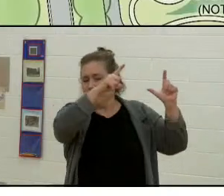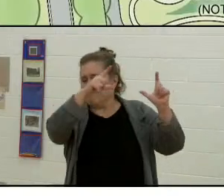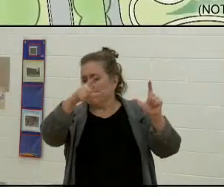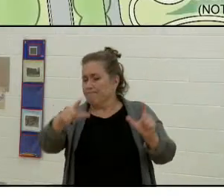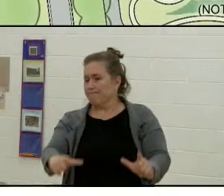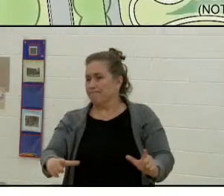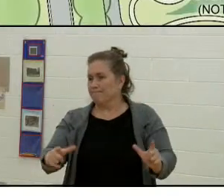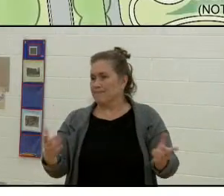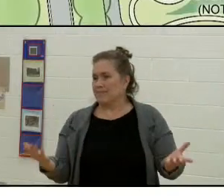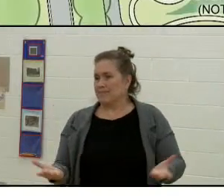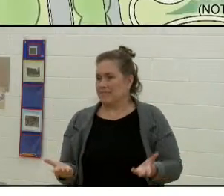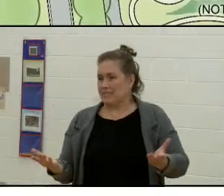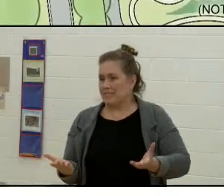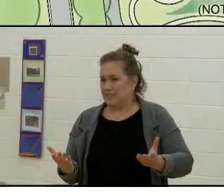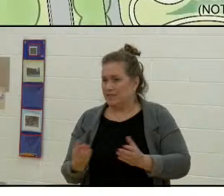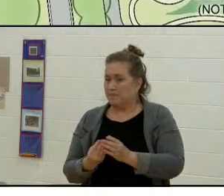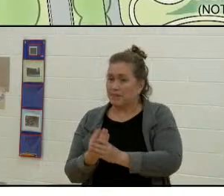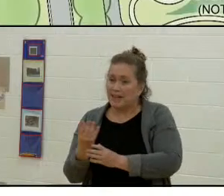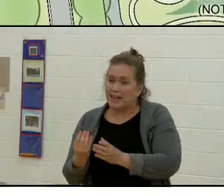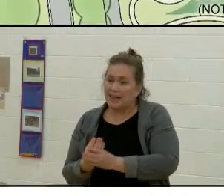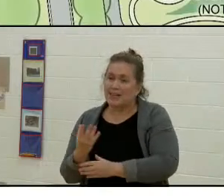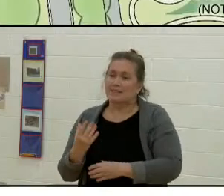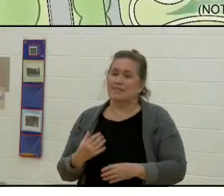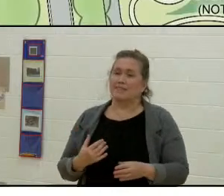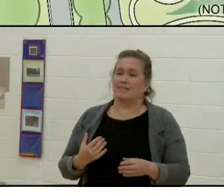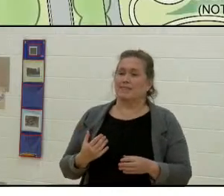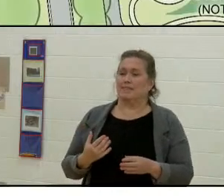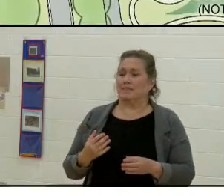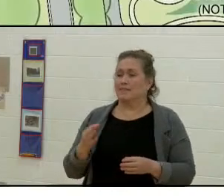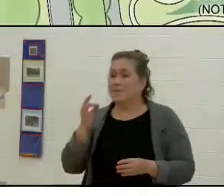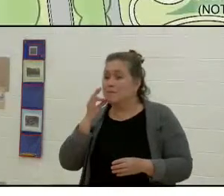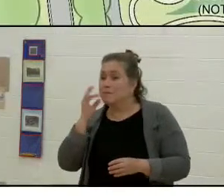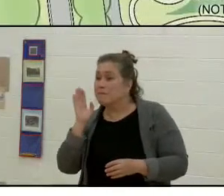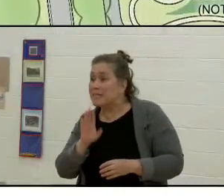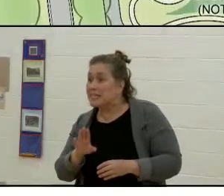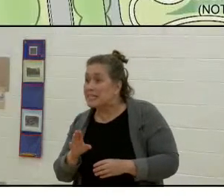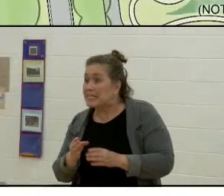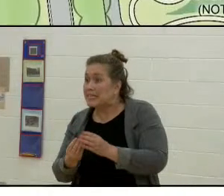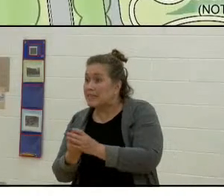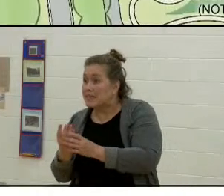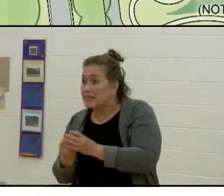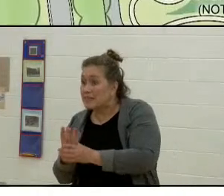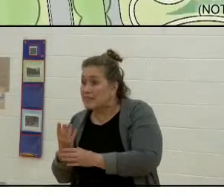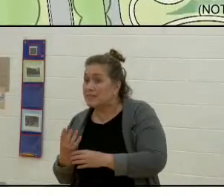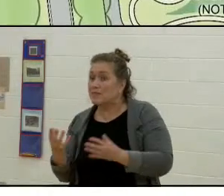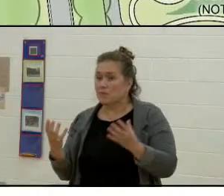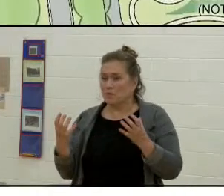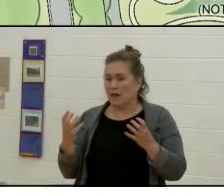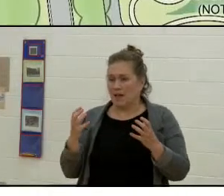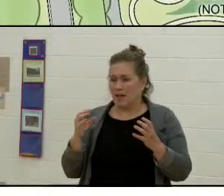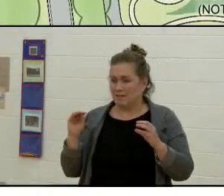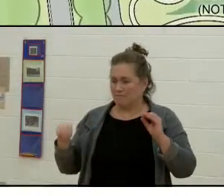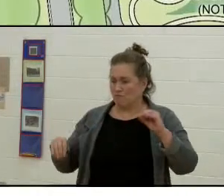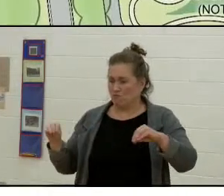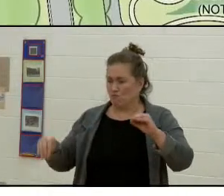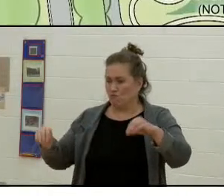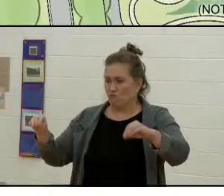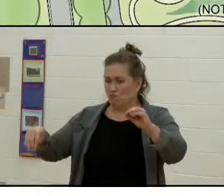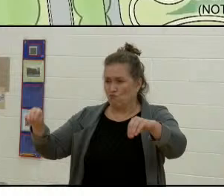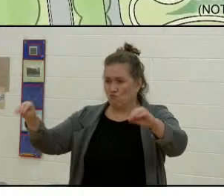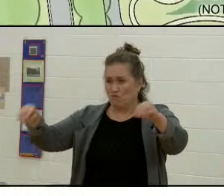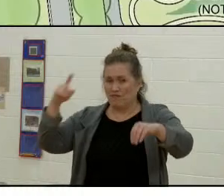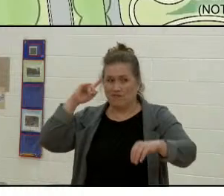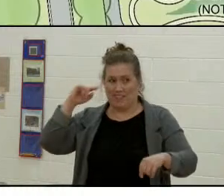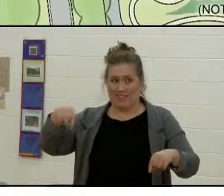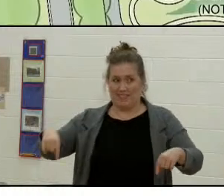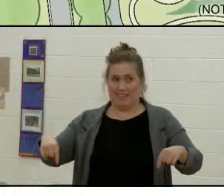plantings of native plants, pollinator species. That was something that a lot of people had expressed interest in previous